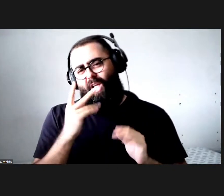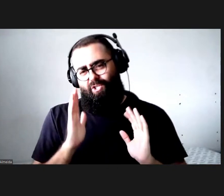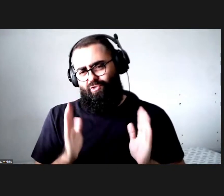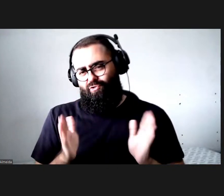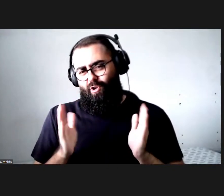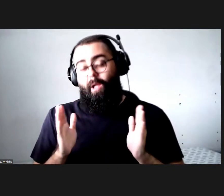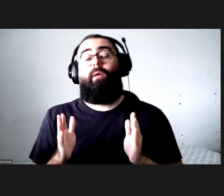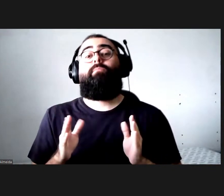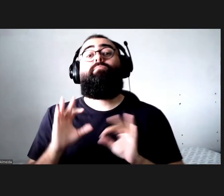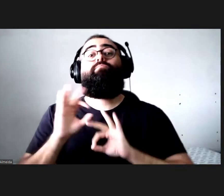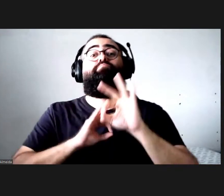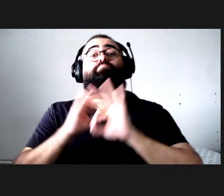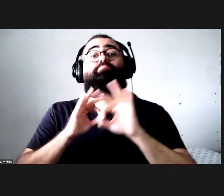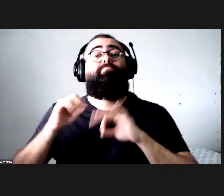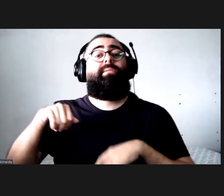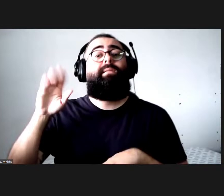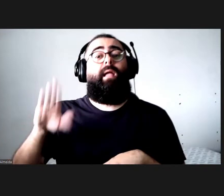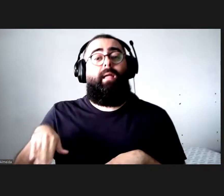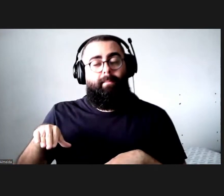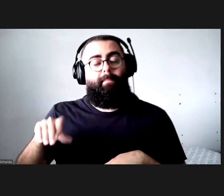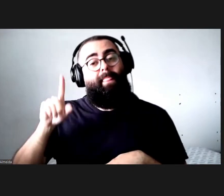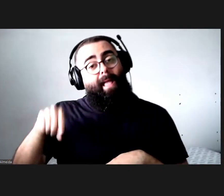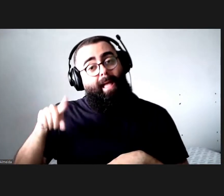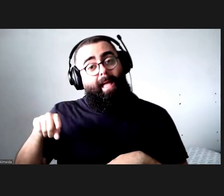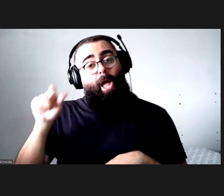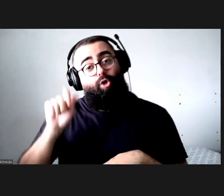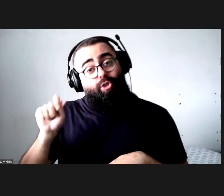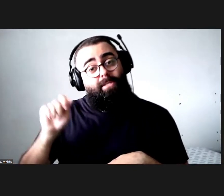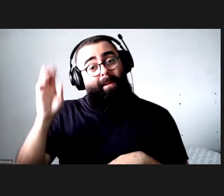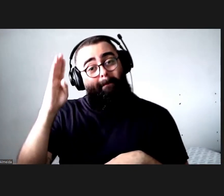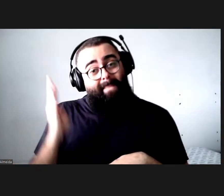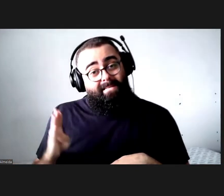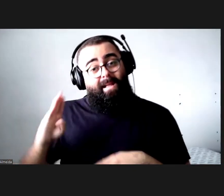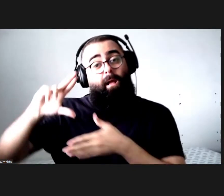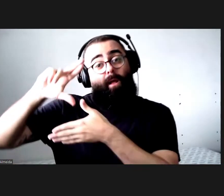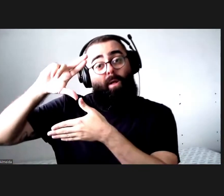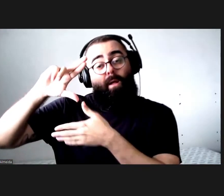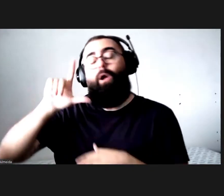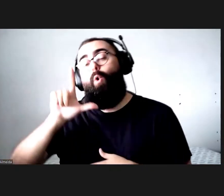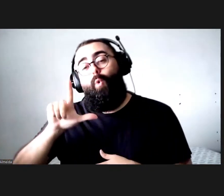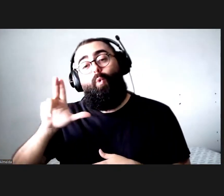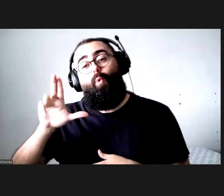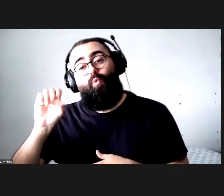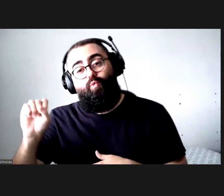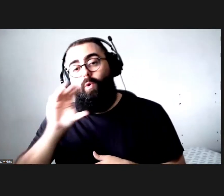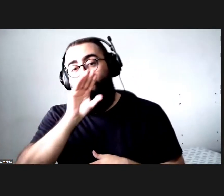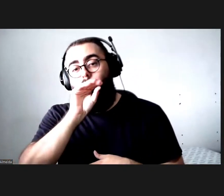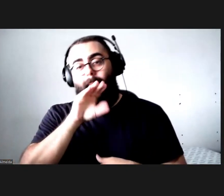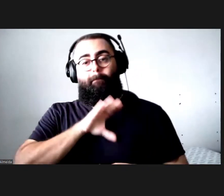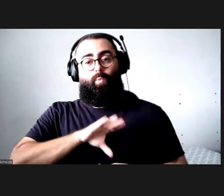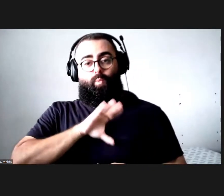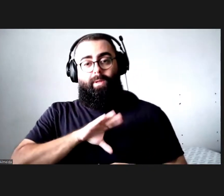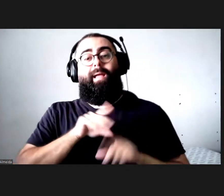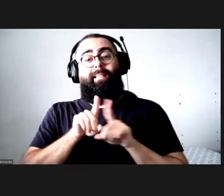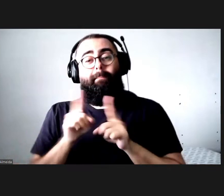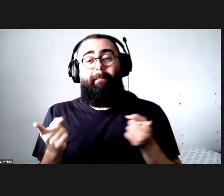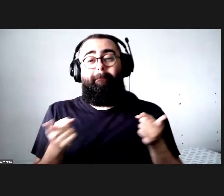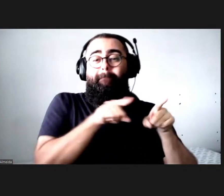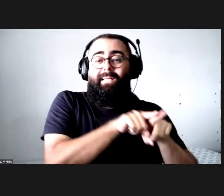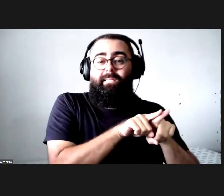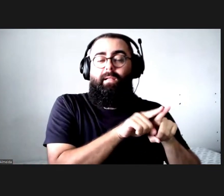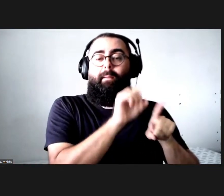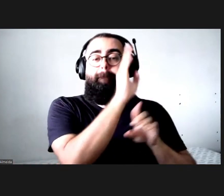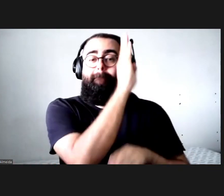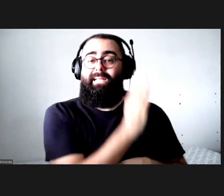promoted by the Luso-Brazilian Association of Speech Sciences, ELIBAS, in partnership with the Brazilian Society